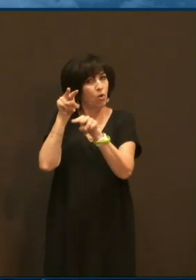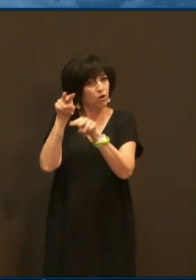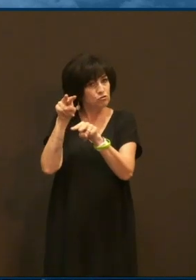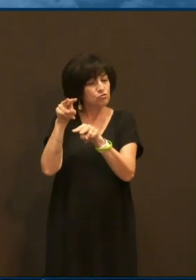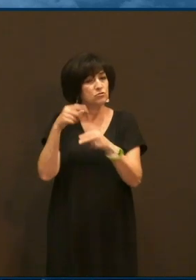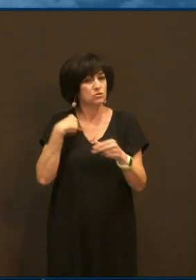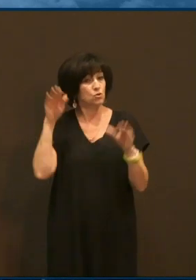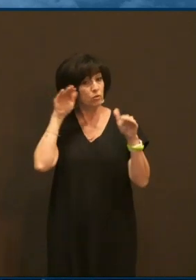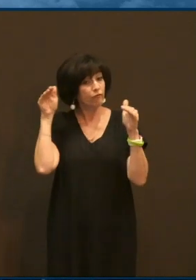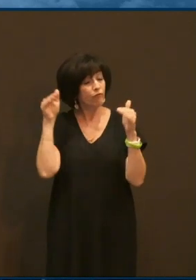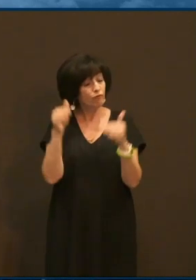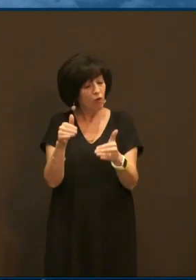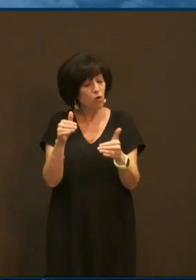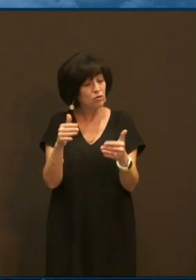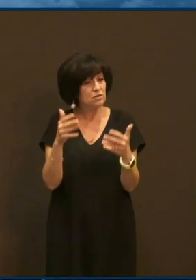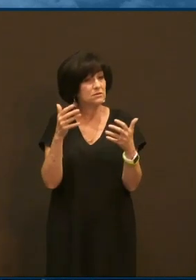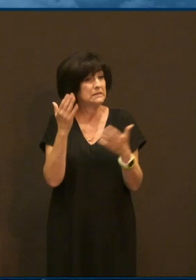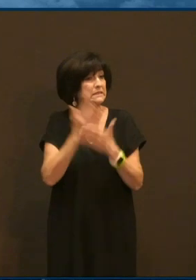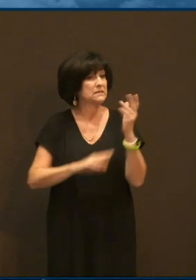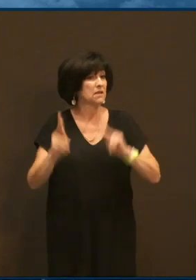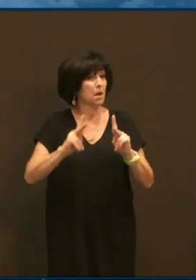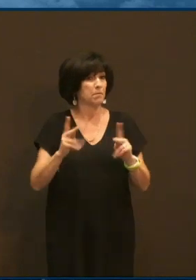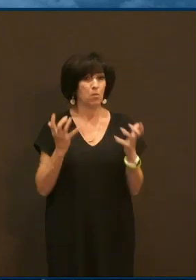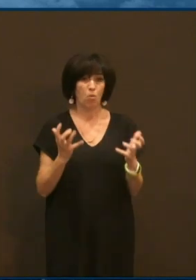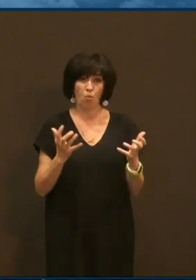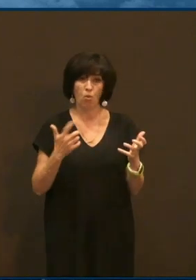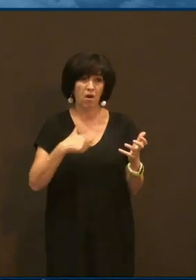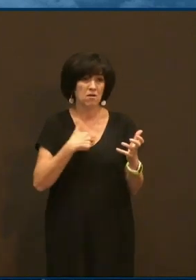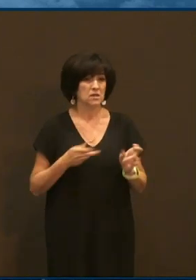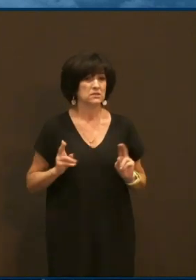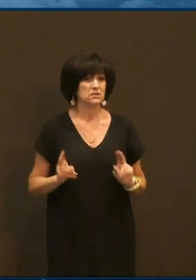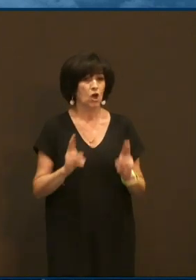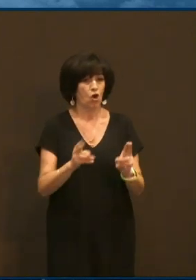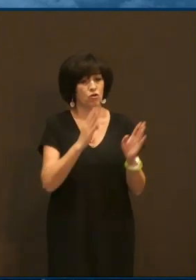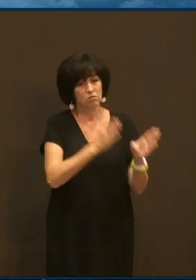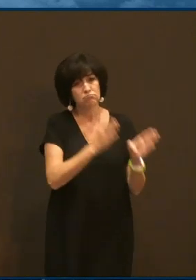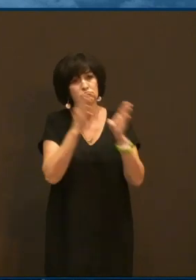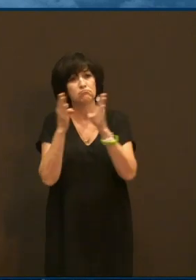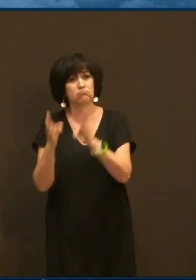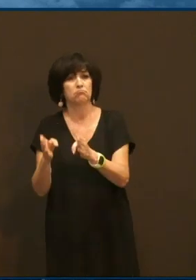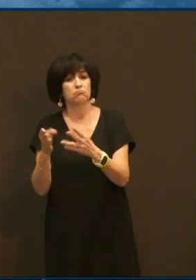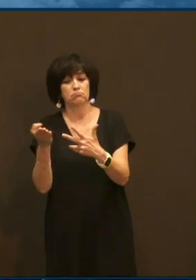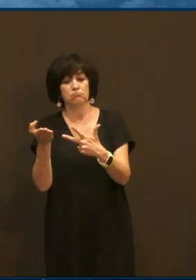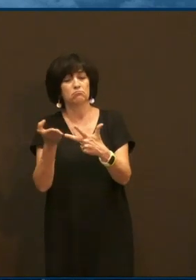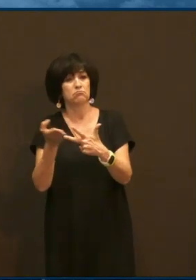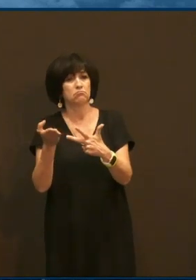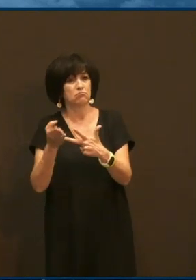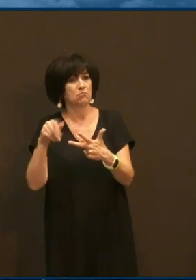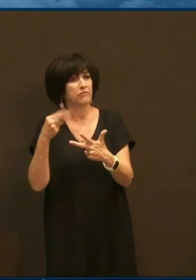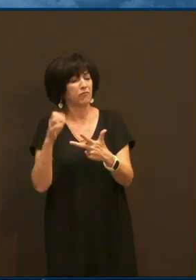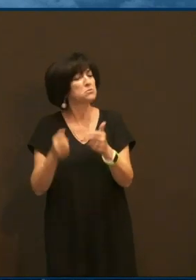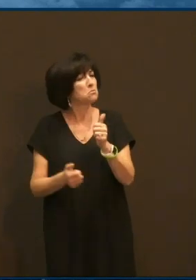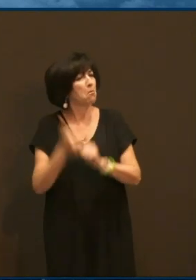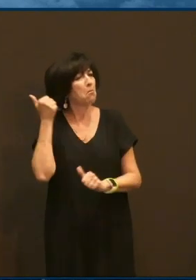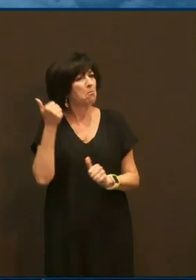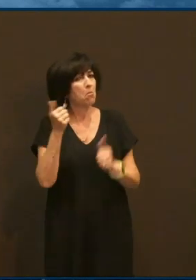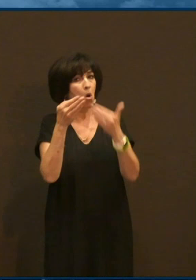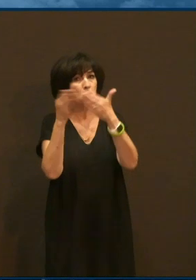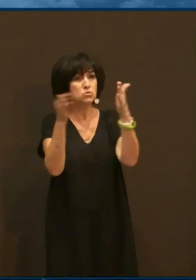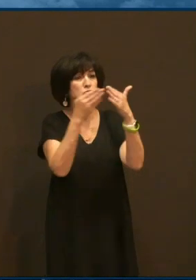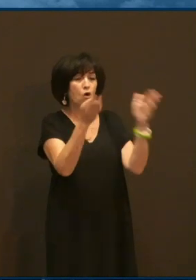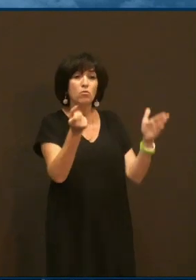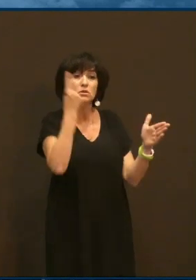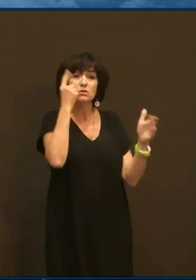changes to phase 2. We're pretty much, largely open with many of the